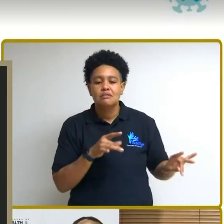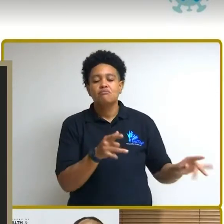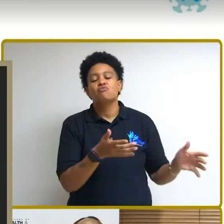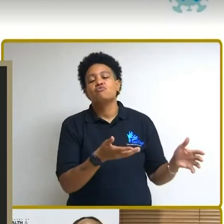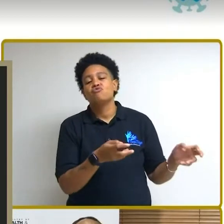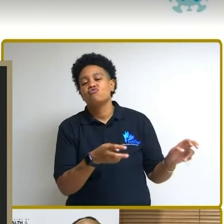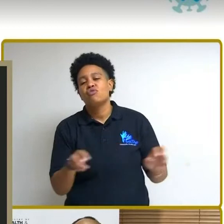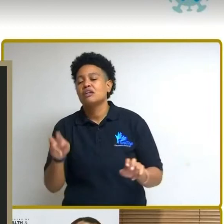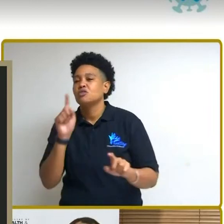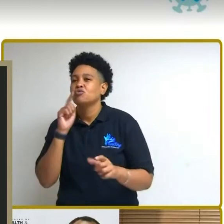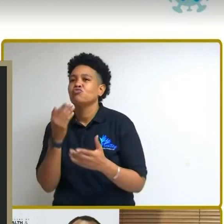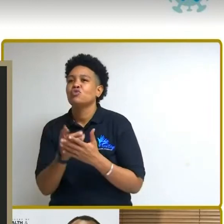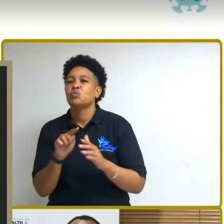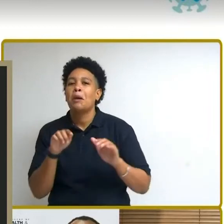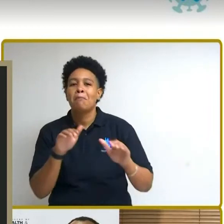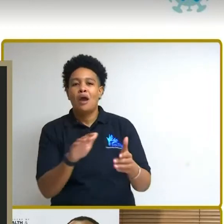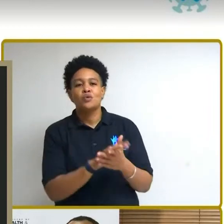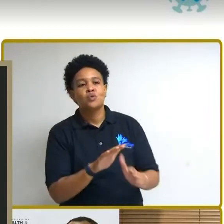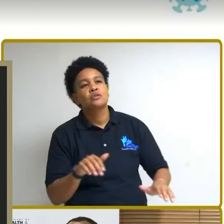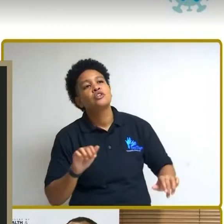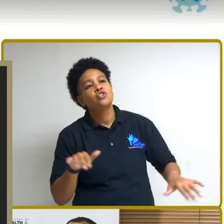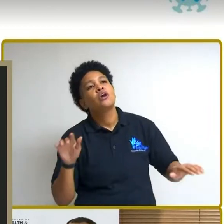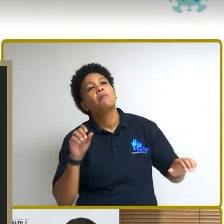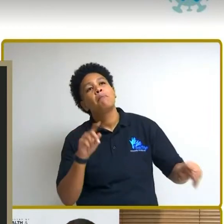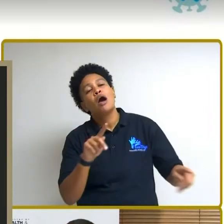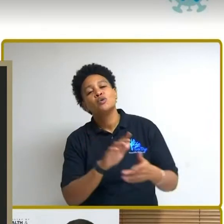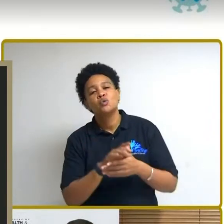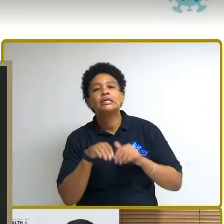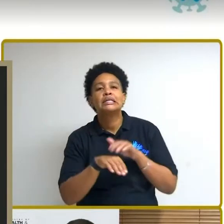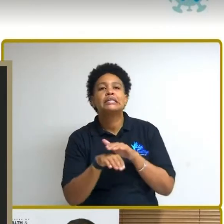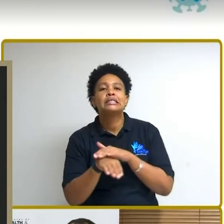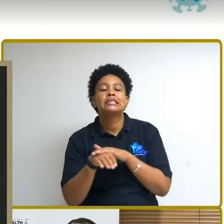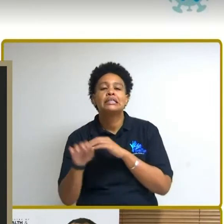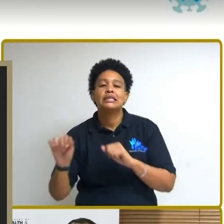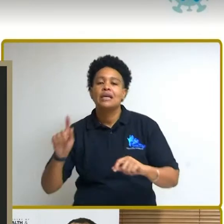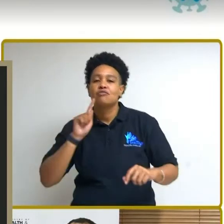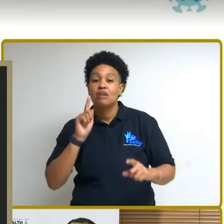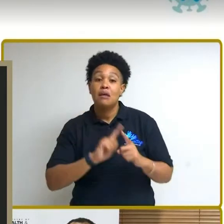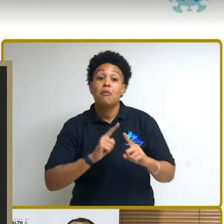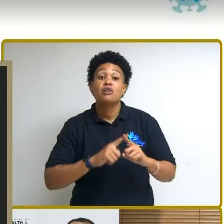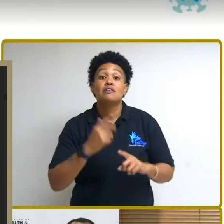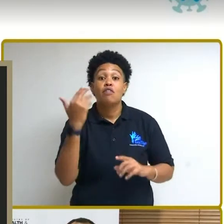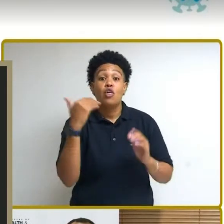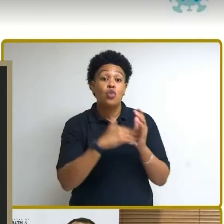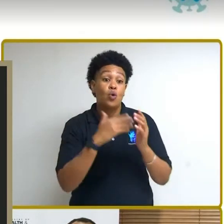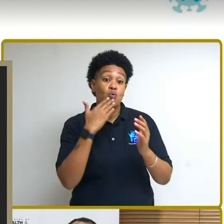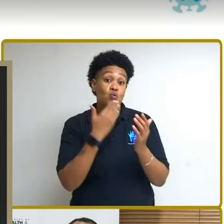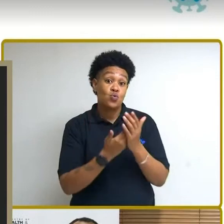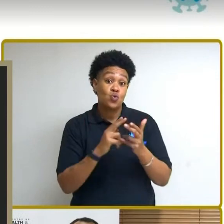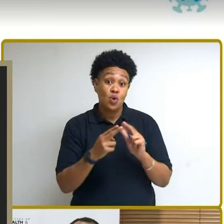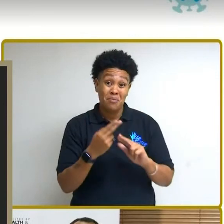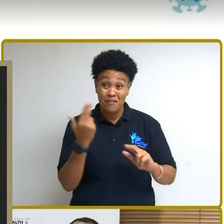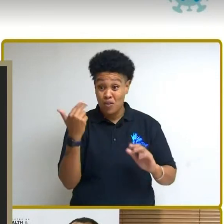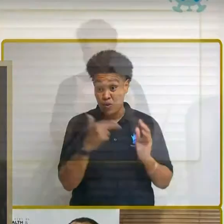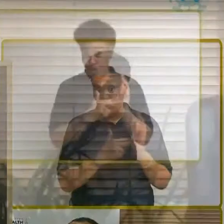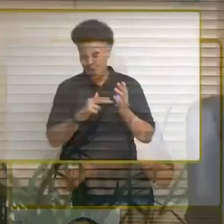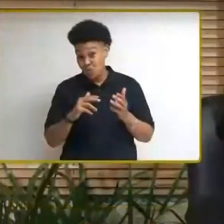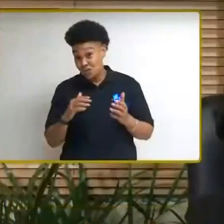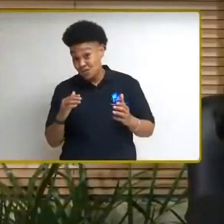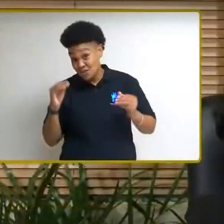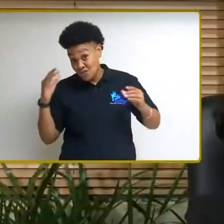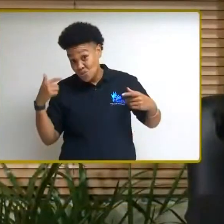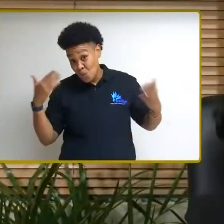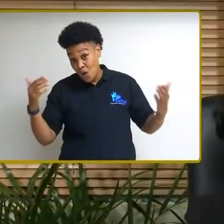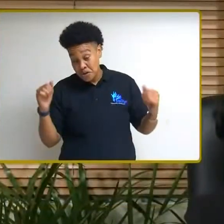transition to really where we want to get back to. And so it really is a positive. Now, 13,000 is a good number if we can get that number out.